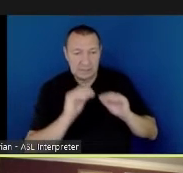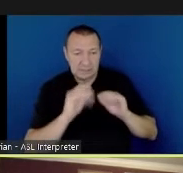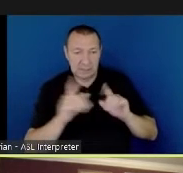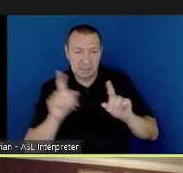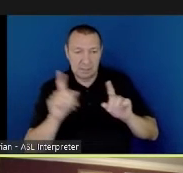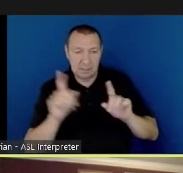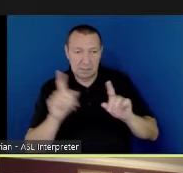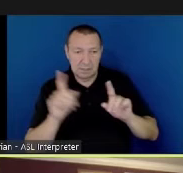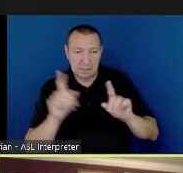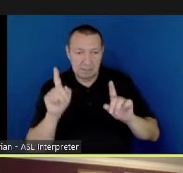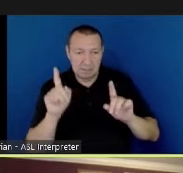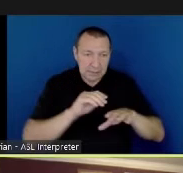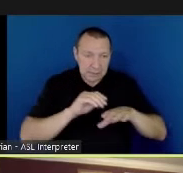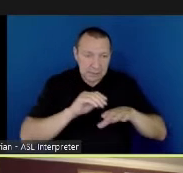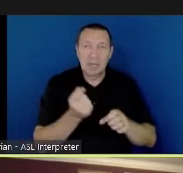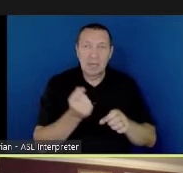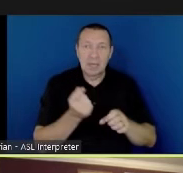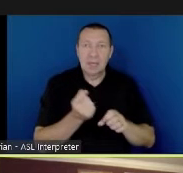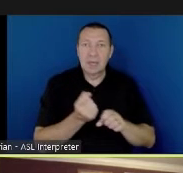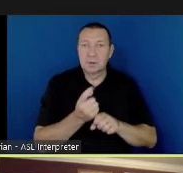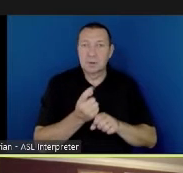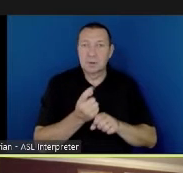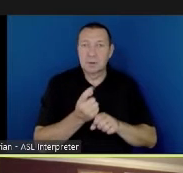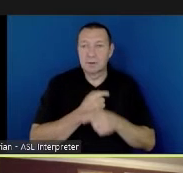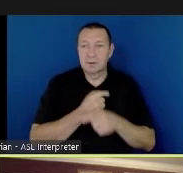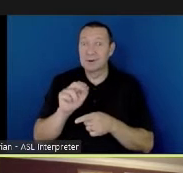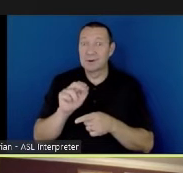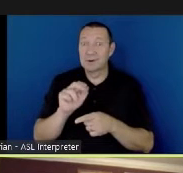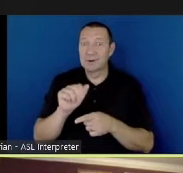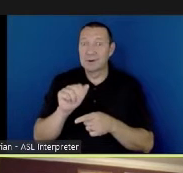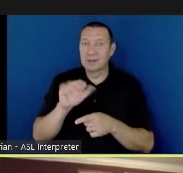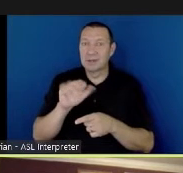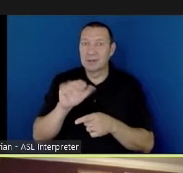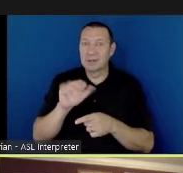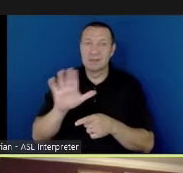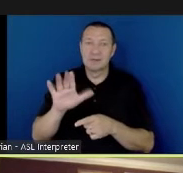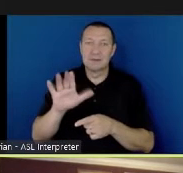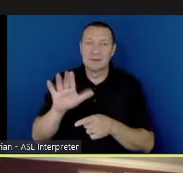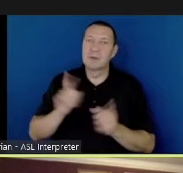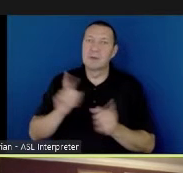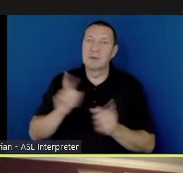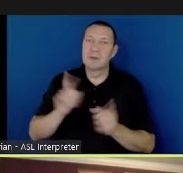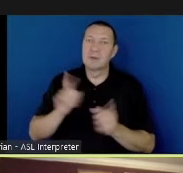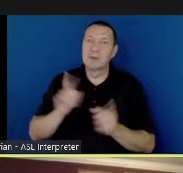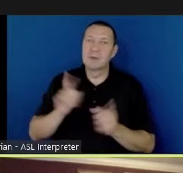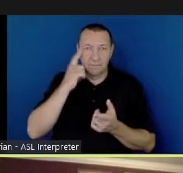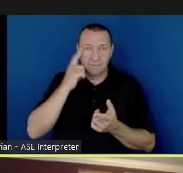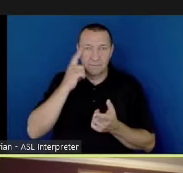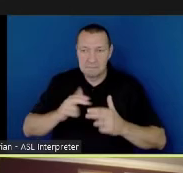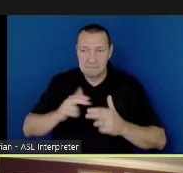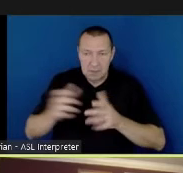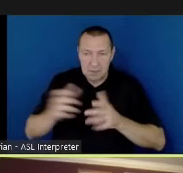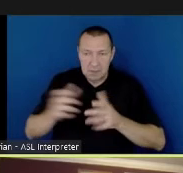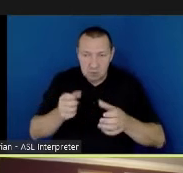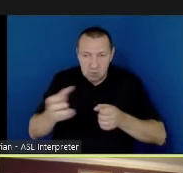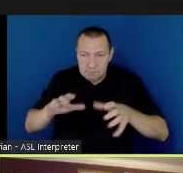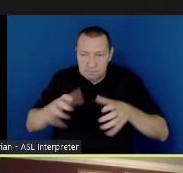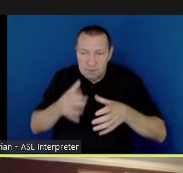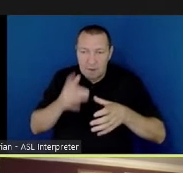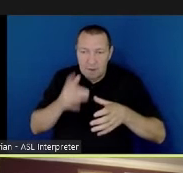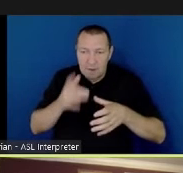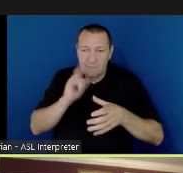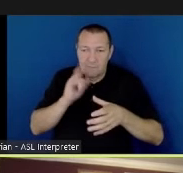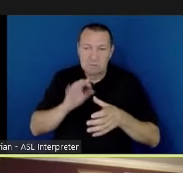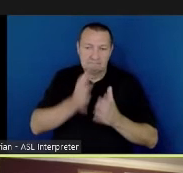year. Nancy is known for building a global cadre of talented, confident, and